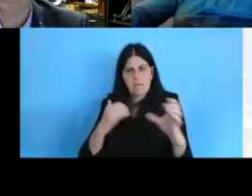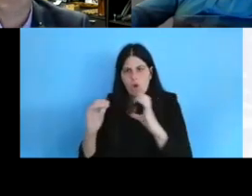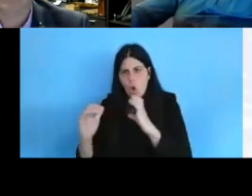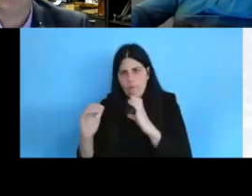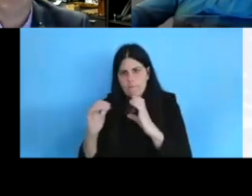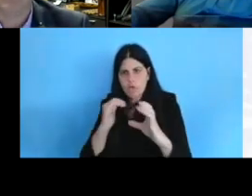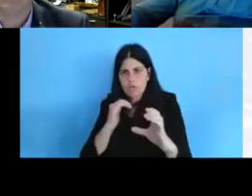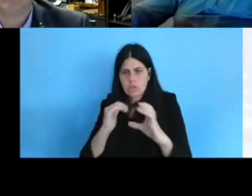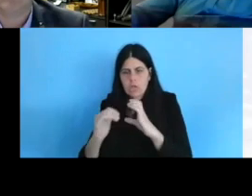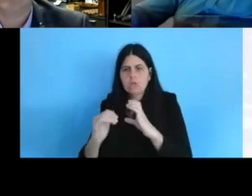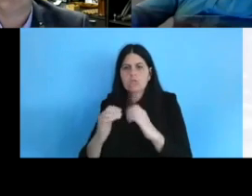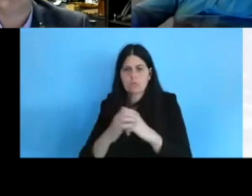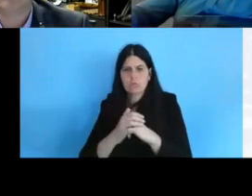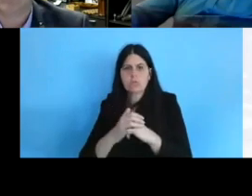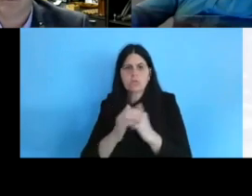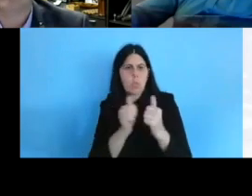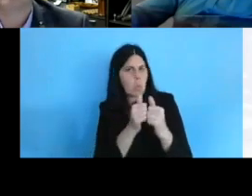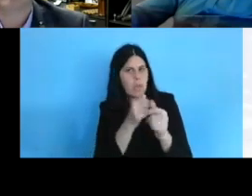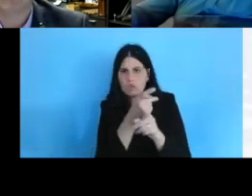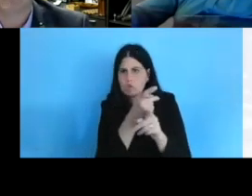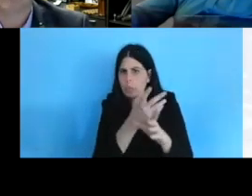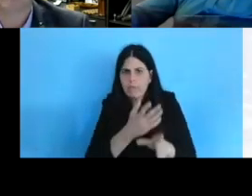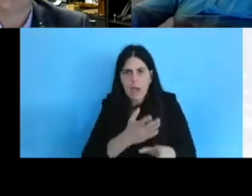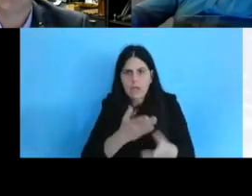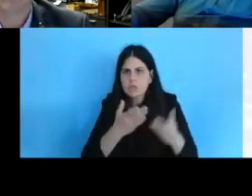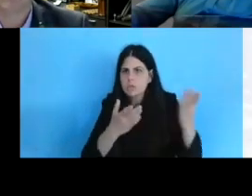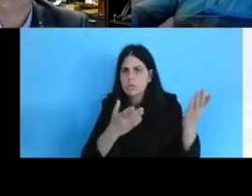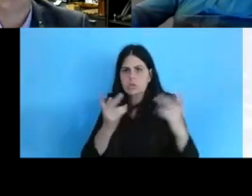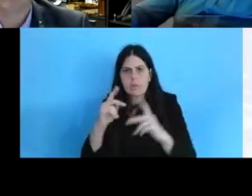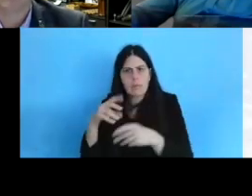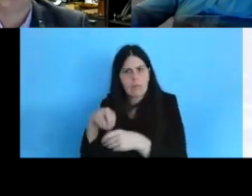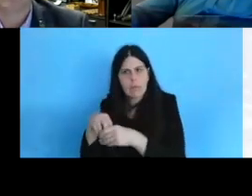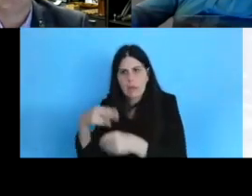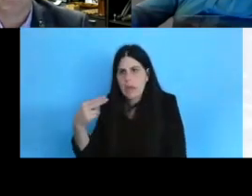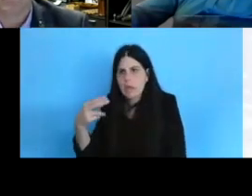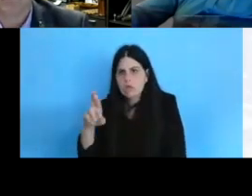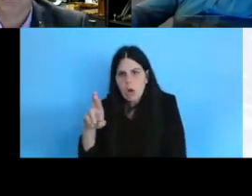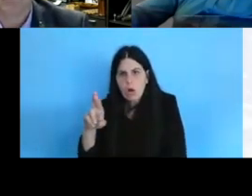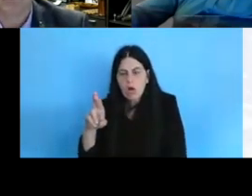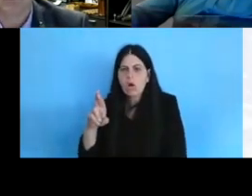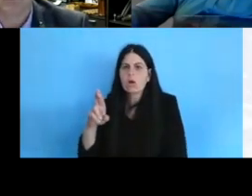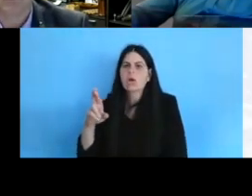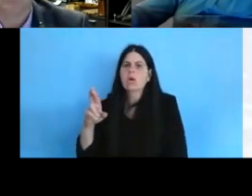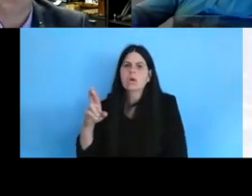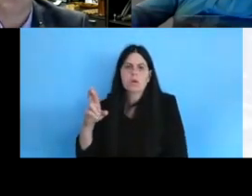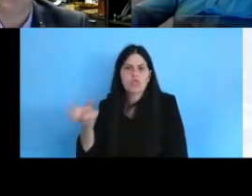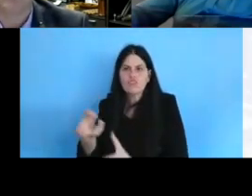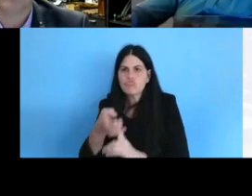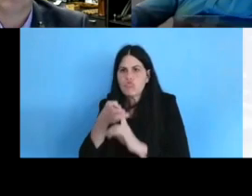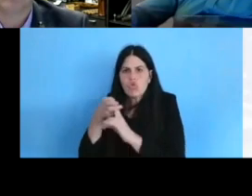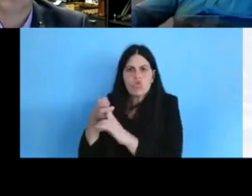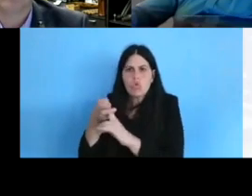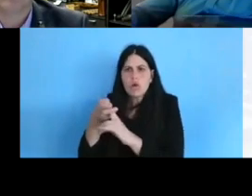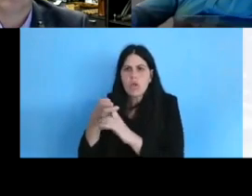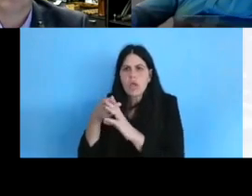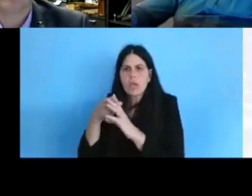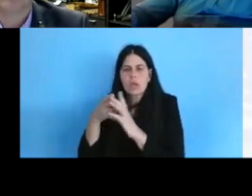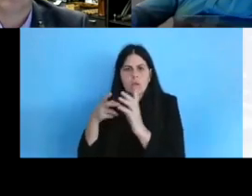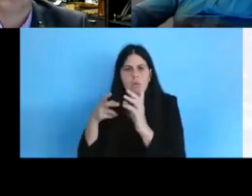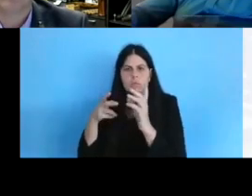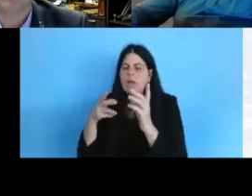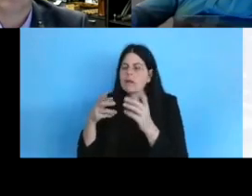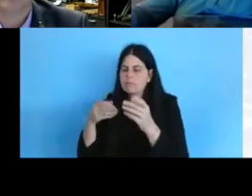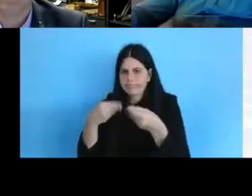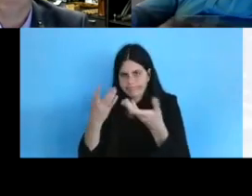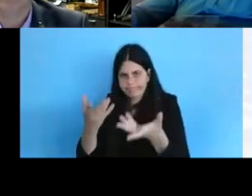with supervisors, people in HR and recruiting, and have these conversations and give them best practices.